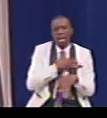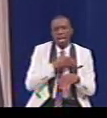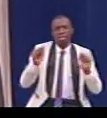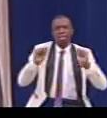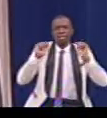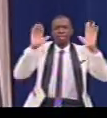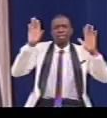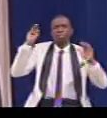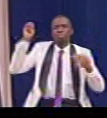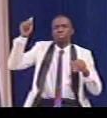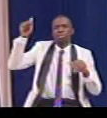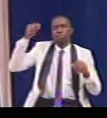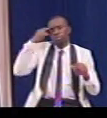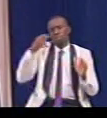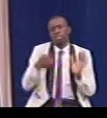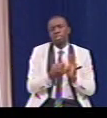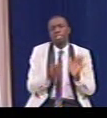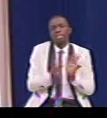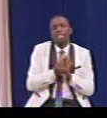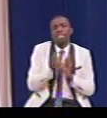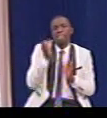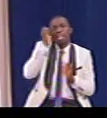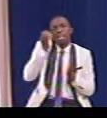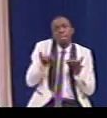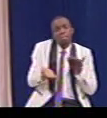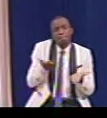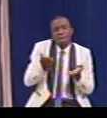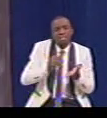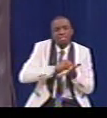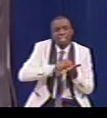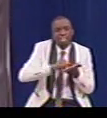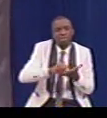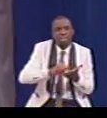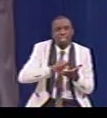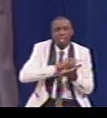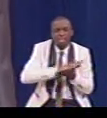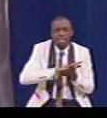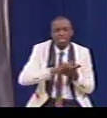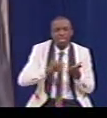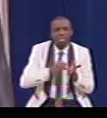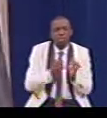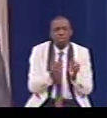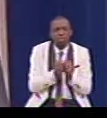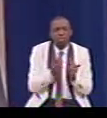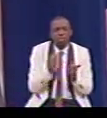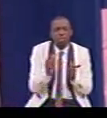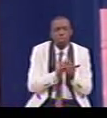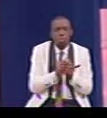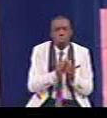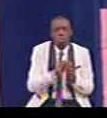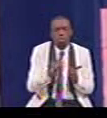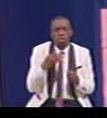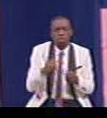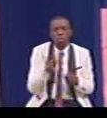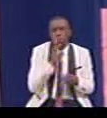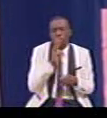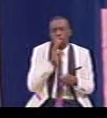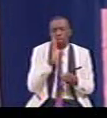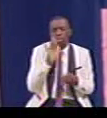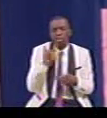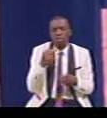sanctify and cleanse it with the washing of Water by the word that she in my present it to himself